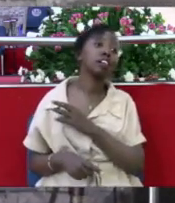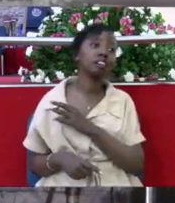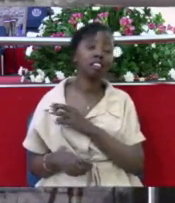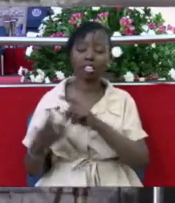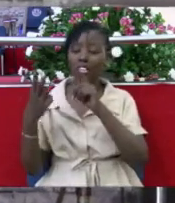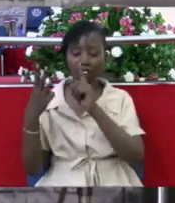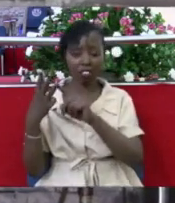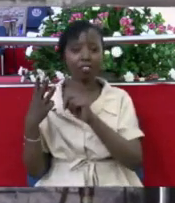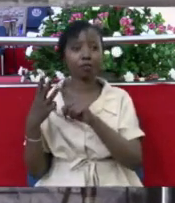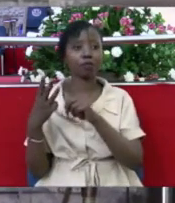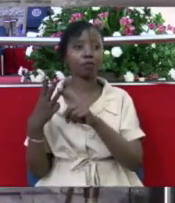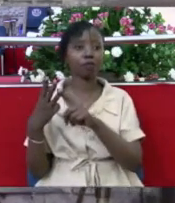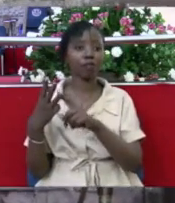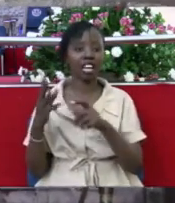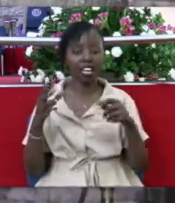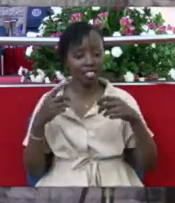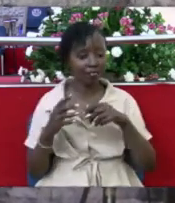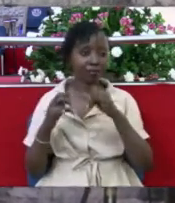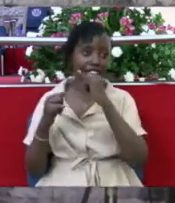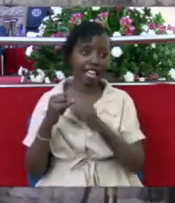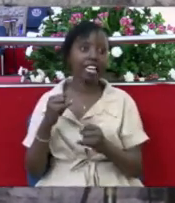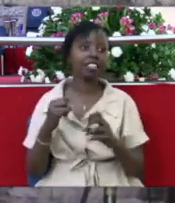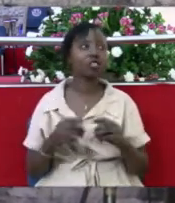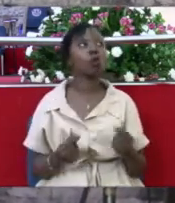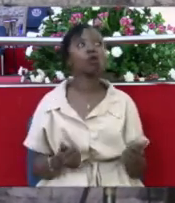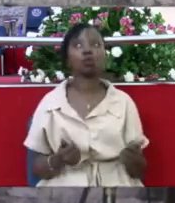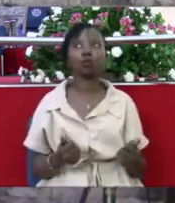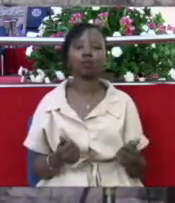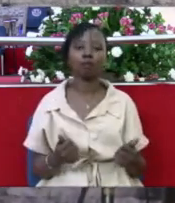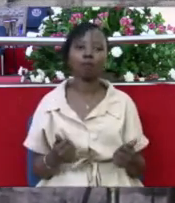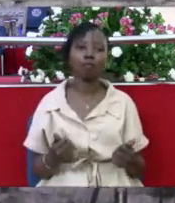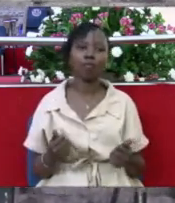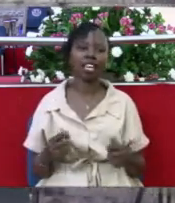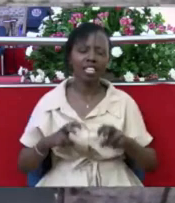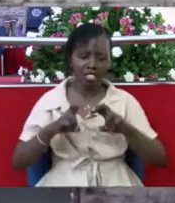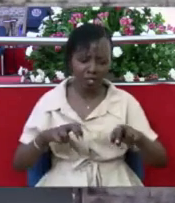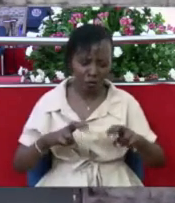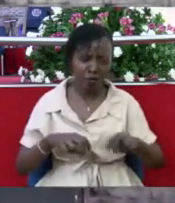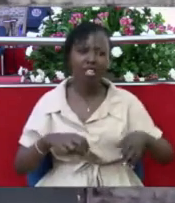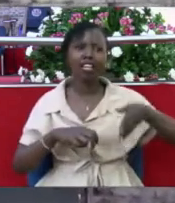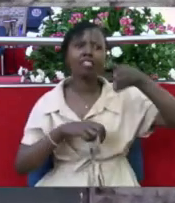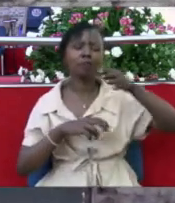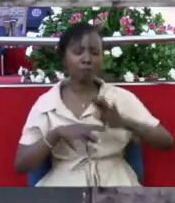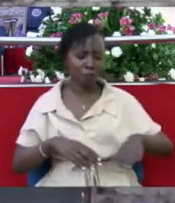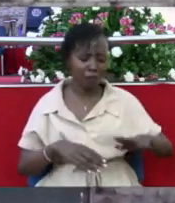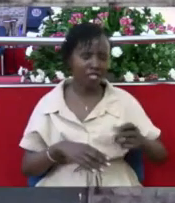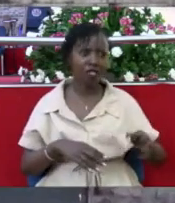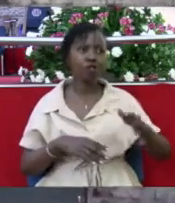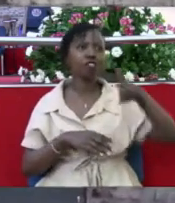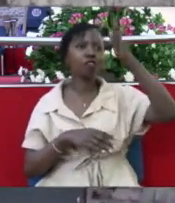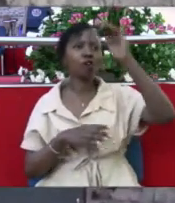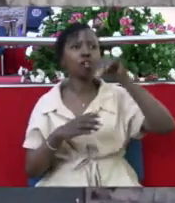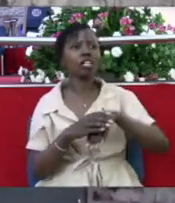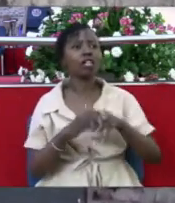tatu. The last solution. A solution ya tatu is to seek God's presence in prayer. Ni kutafuta uwepo